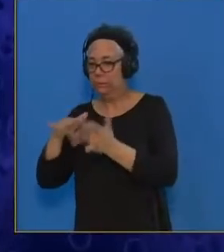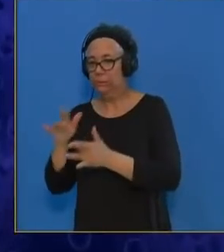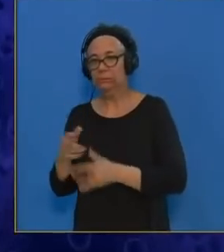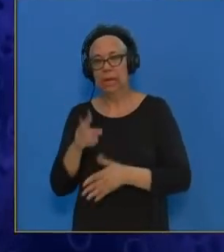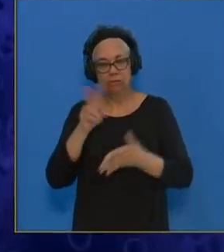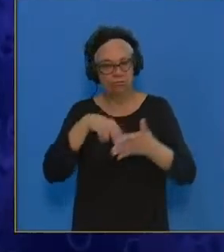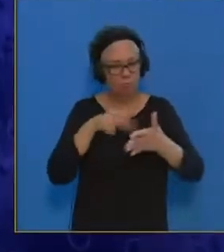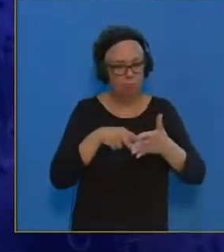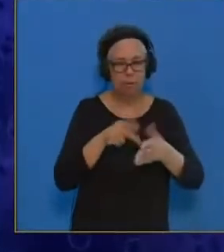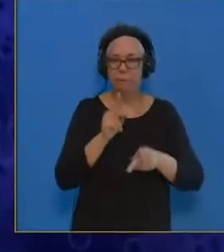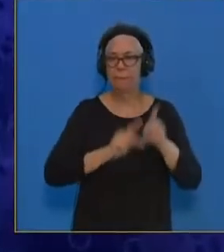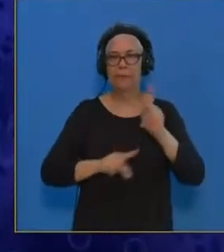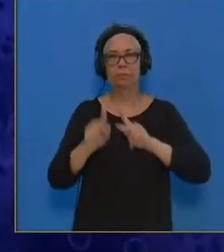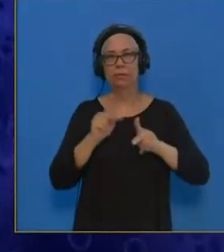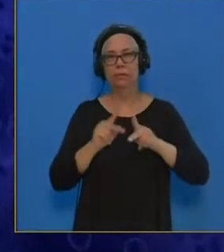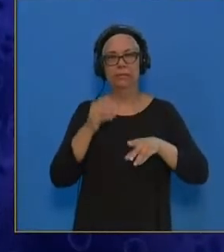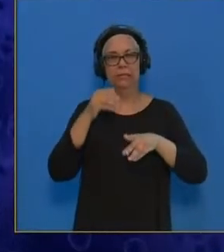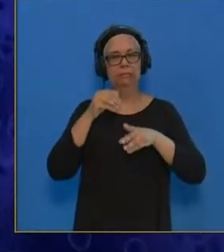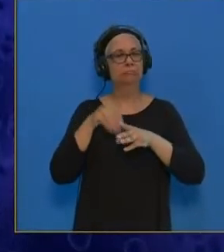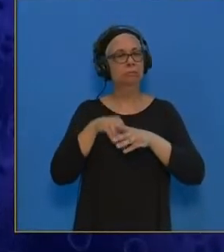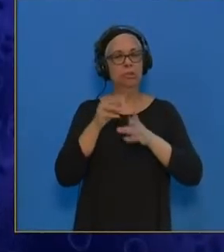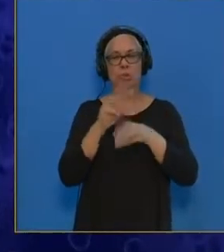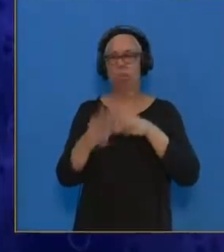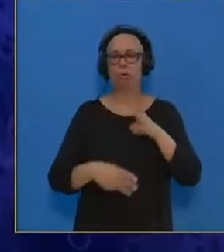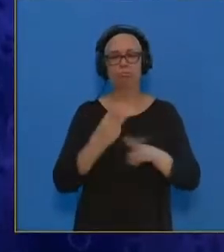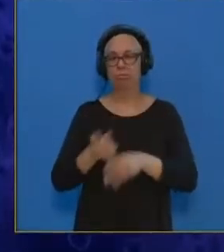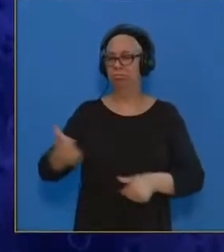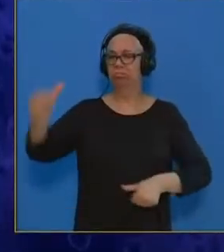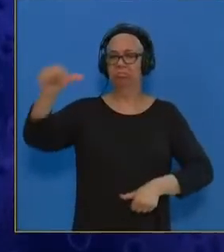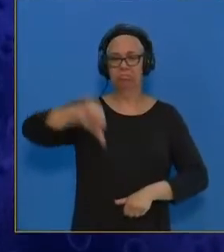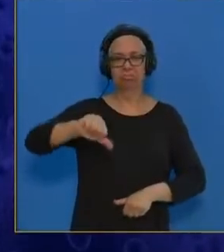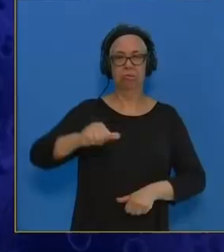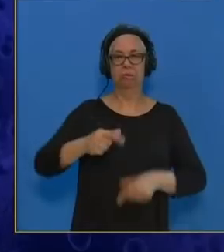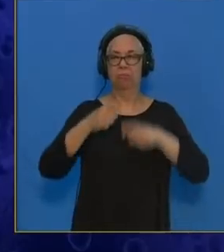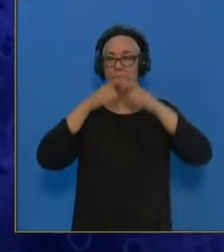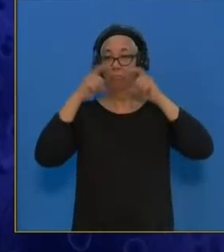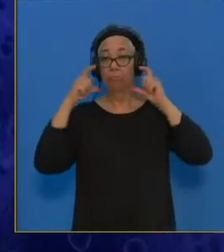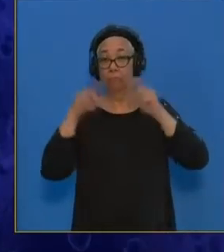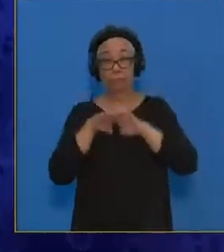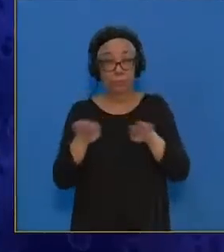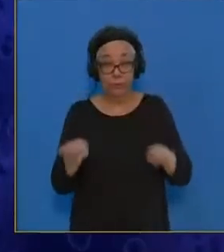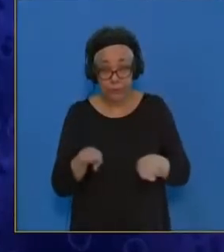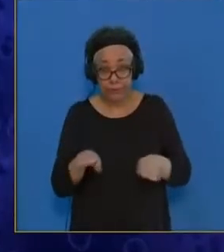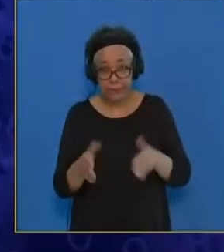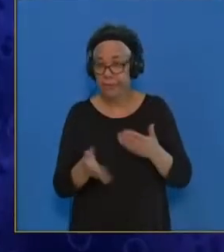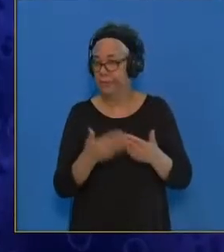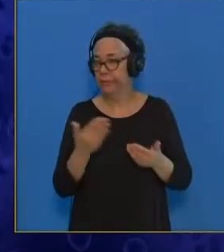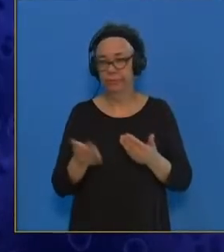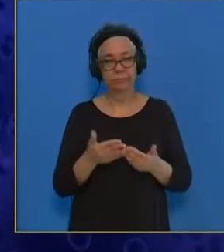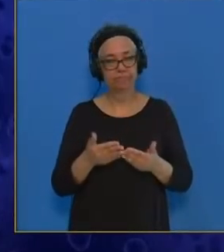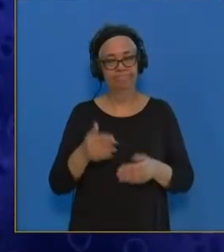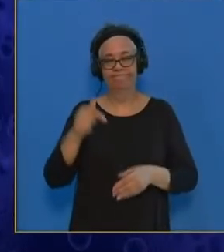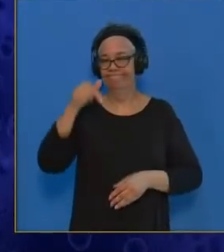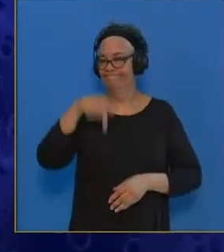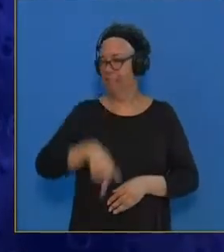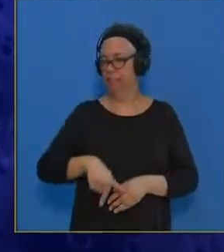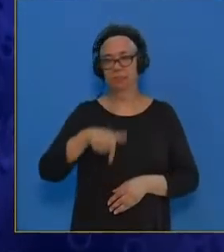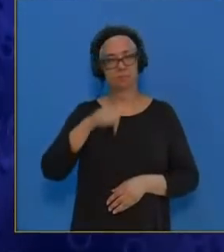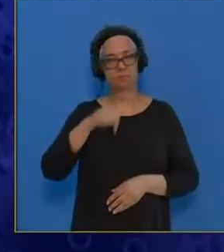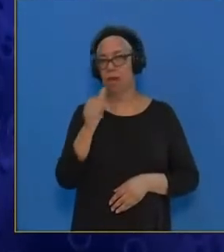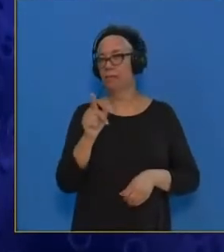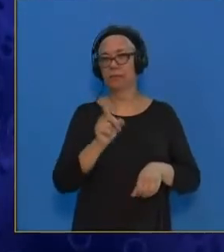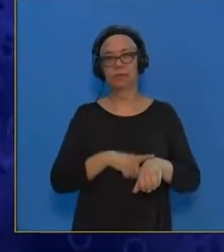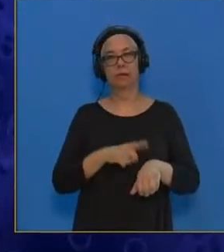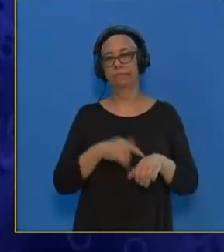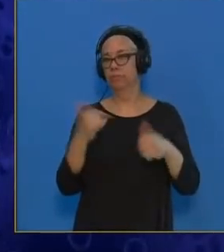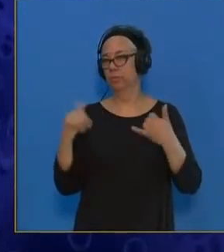who are refusing to wear masks. Bermuda, very simple. This is not the time to play around